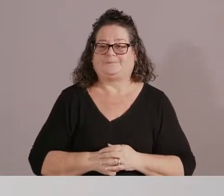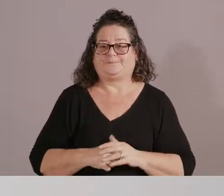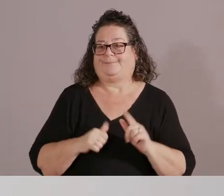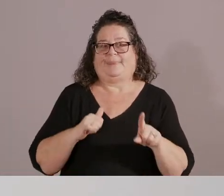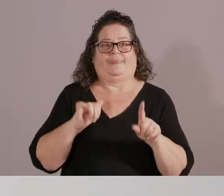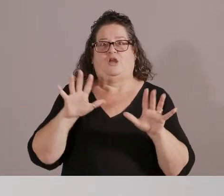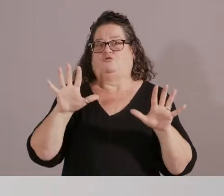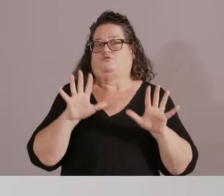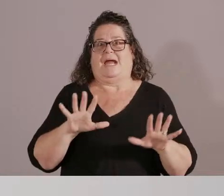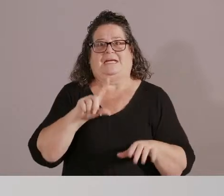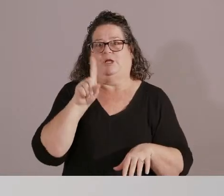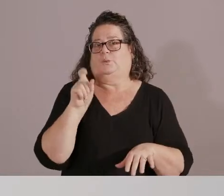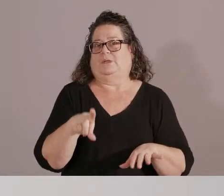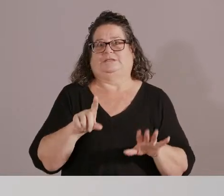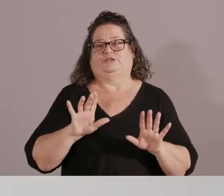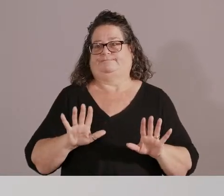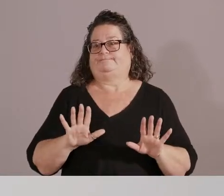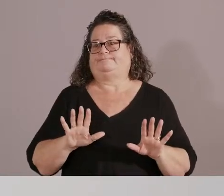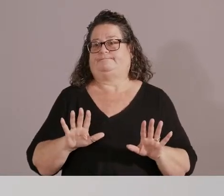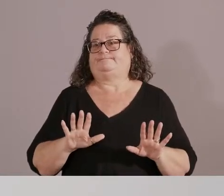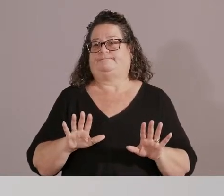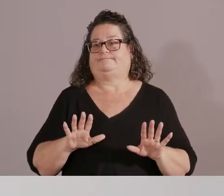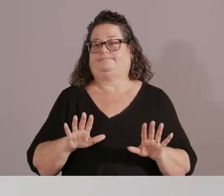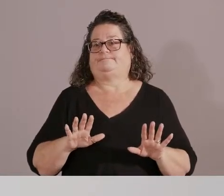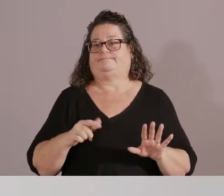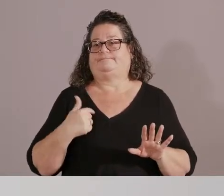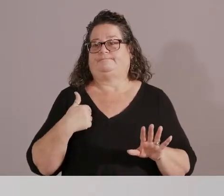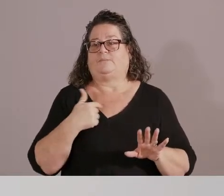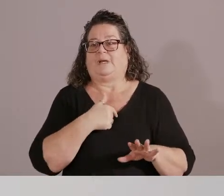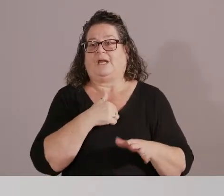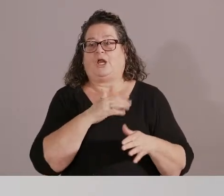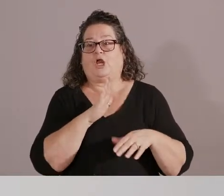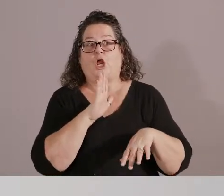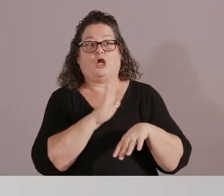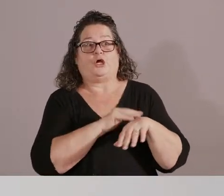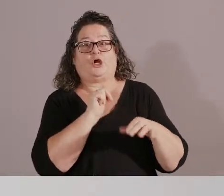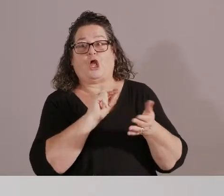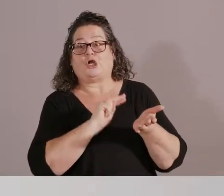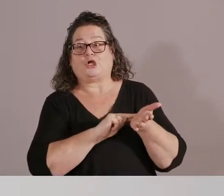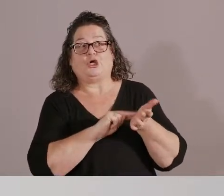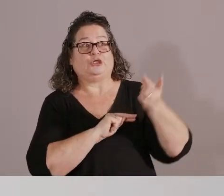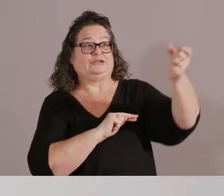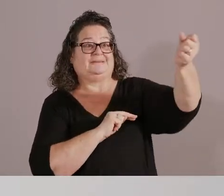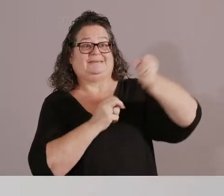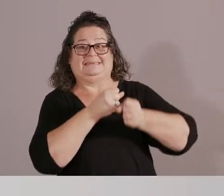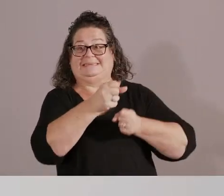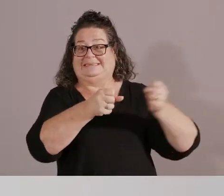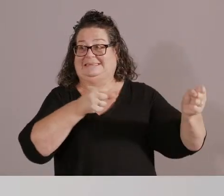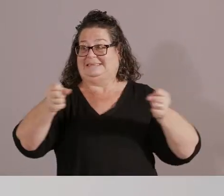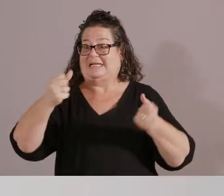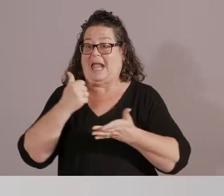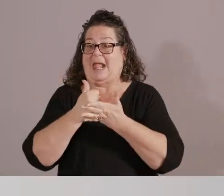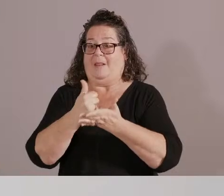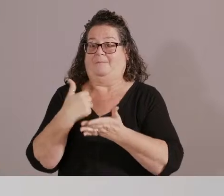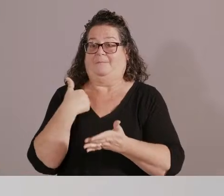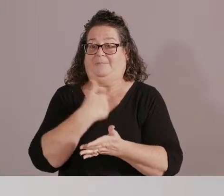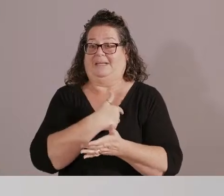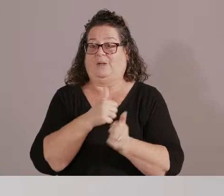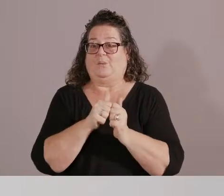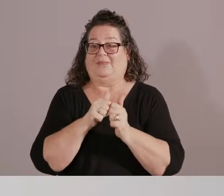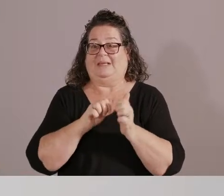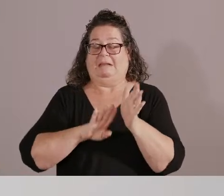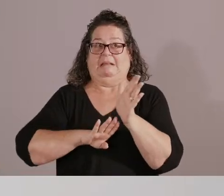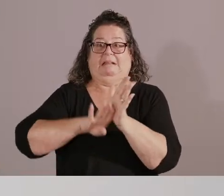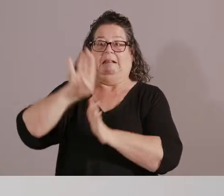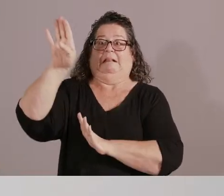in nursing from out of state to help assist with this, you know, the surge and getting that staffing